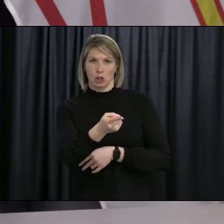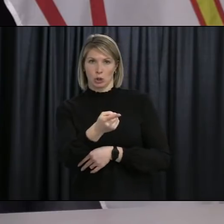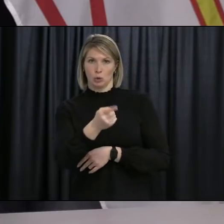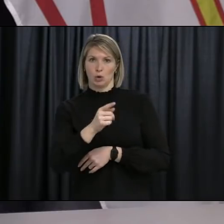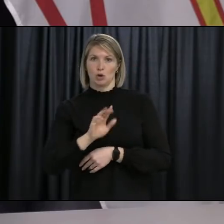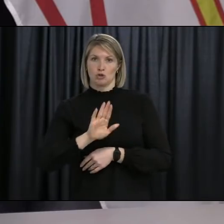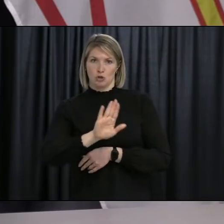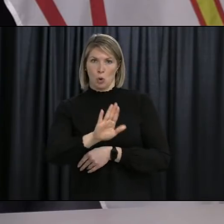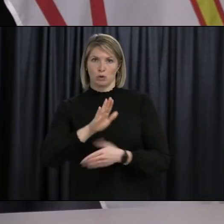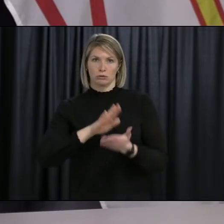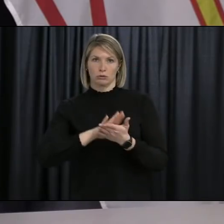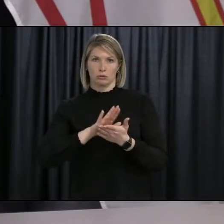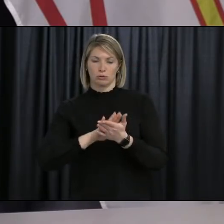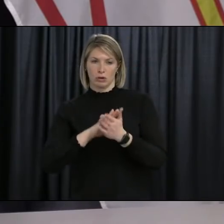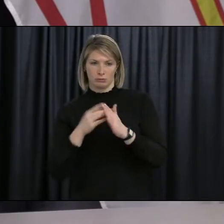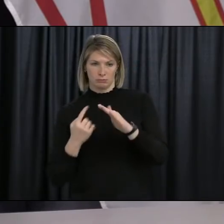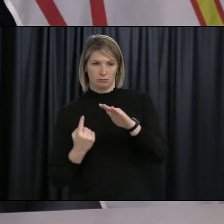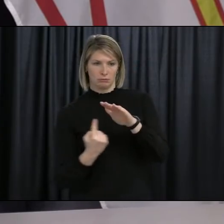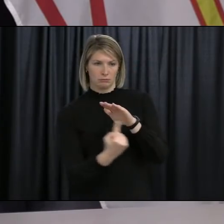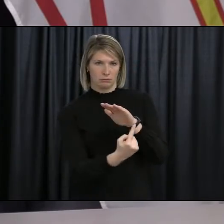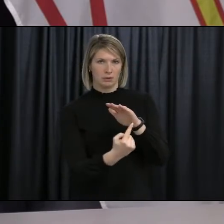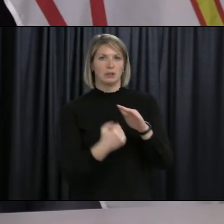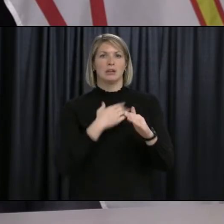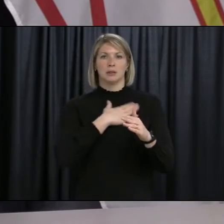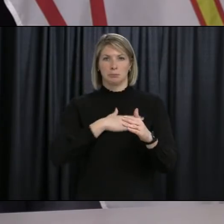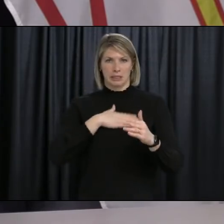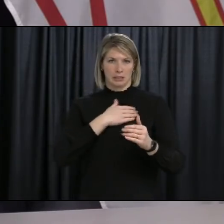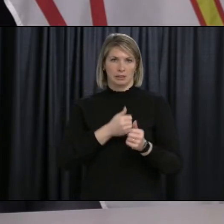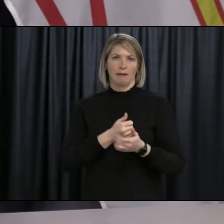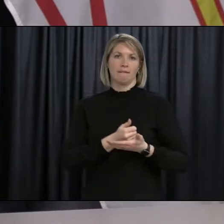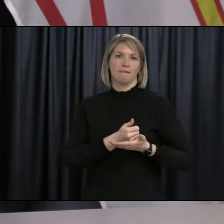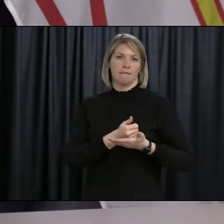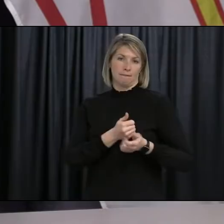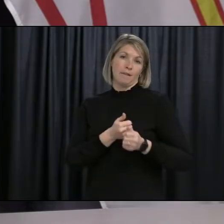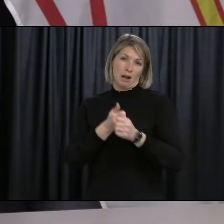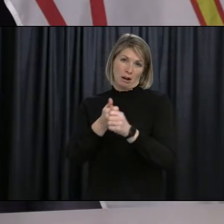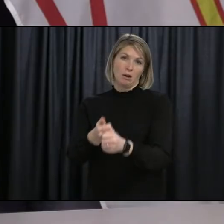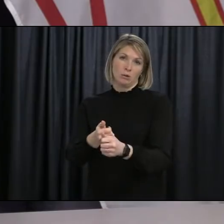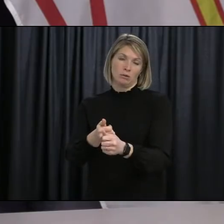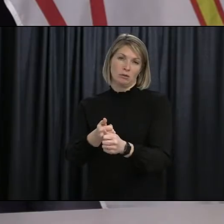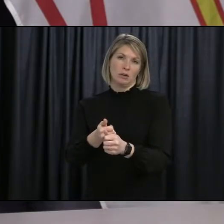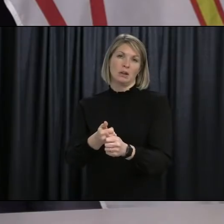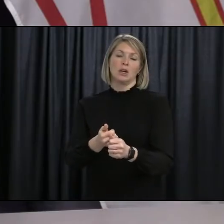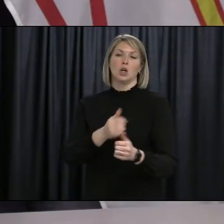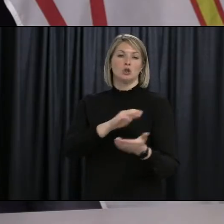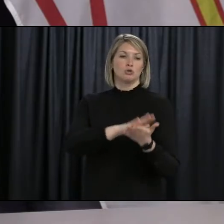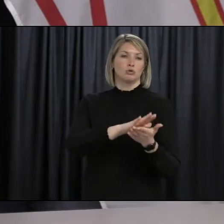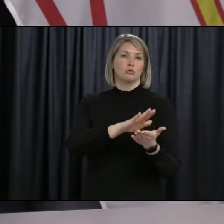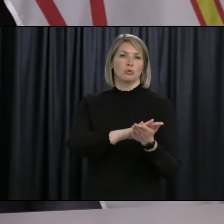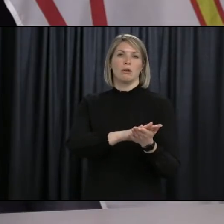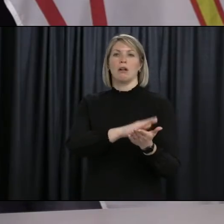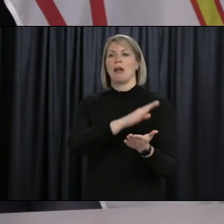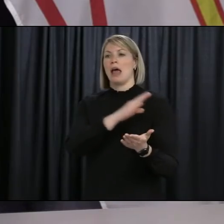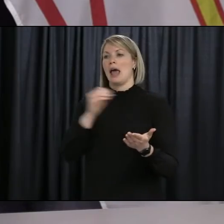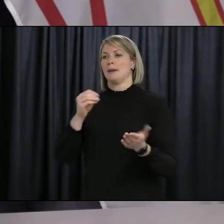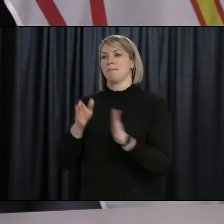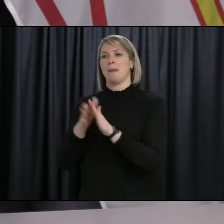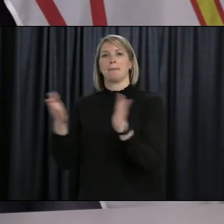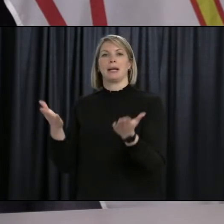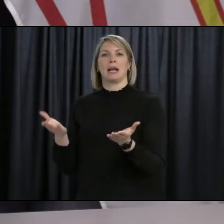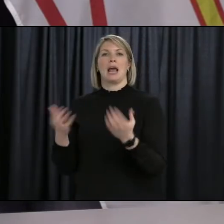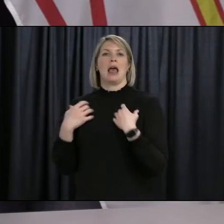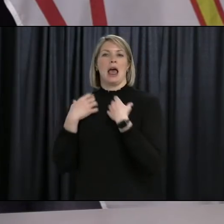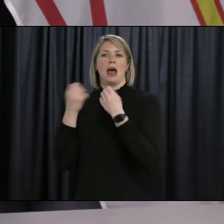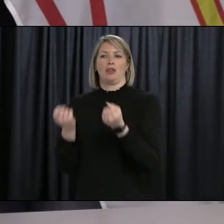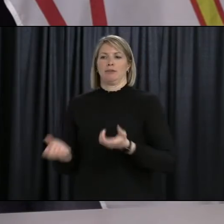should self-isolate, I think public health will be communicating and collaborating with the district to provide the advice